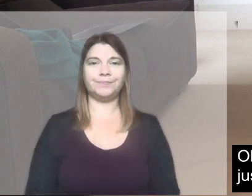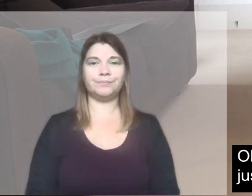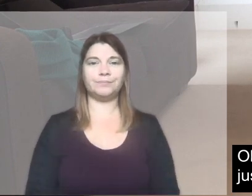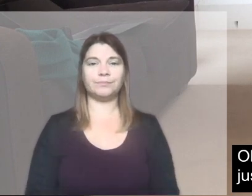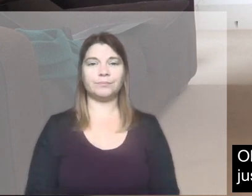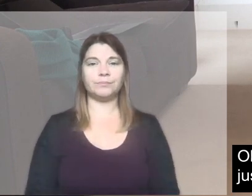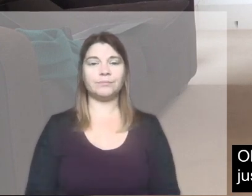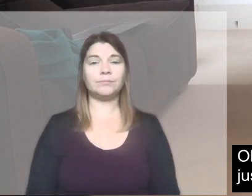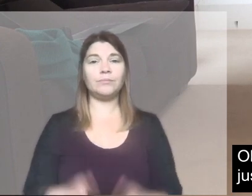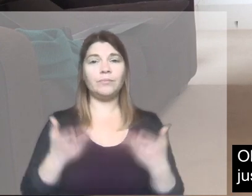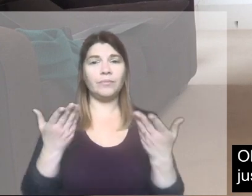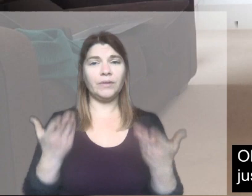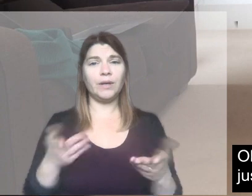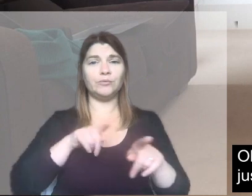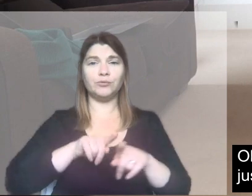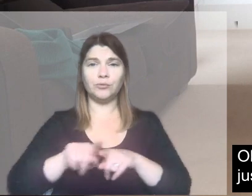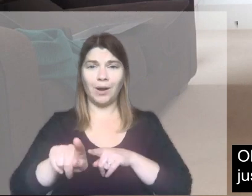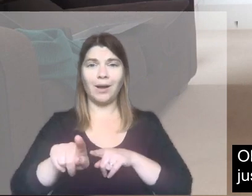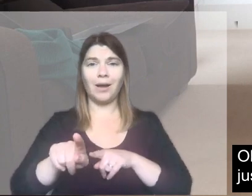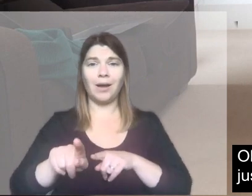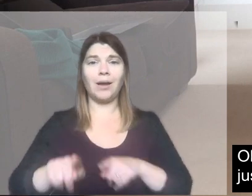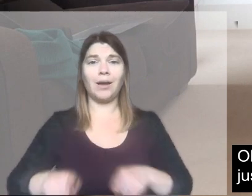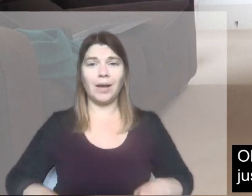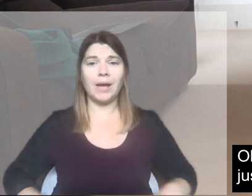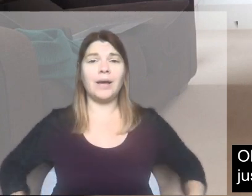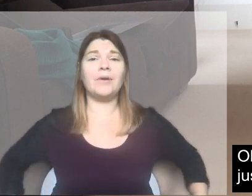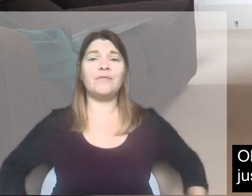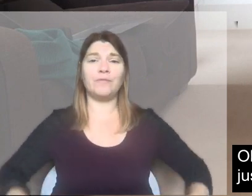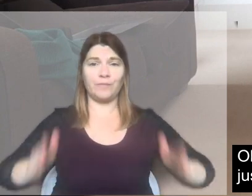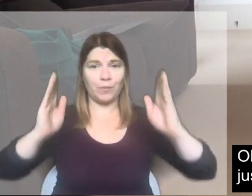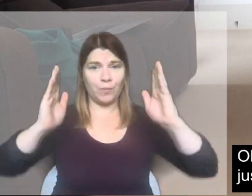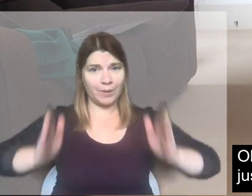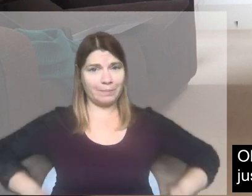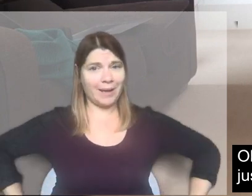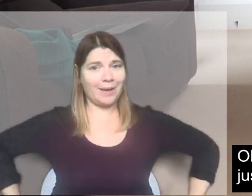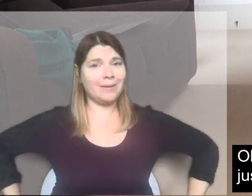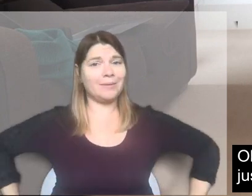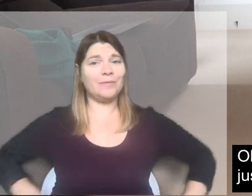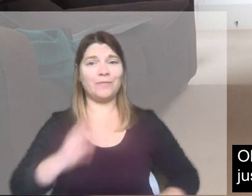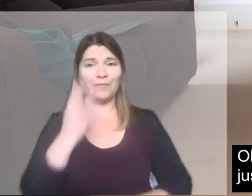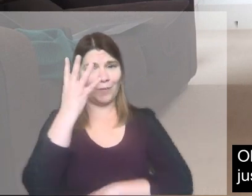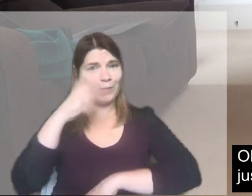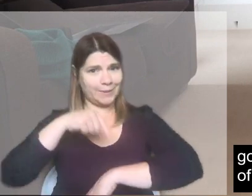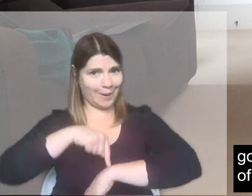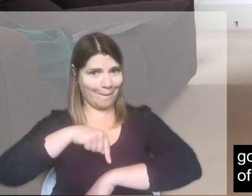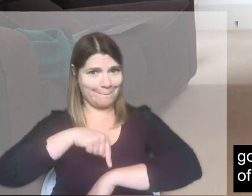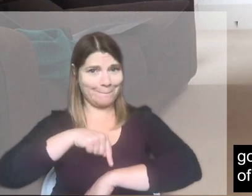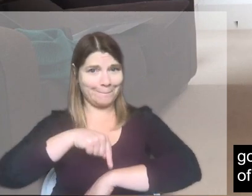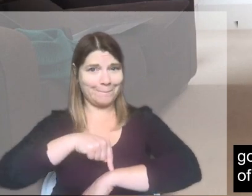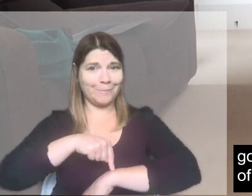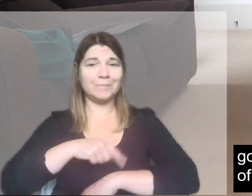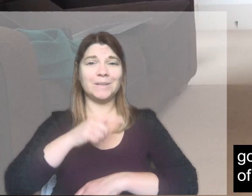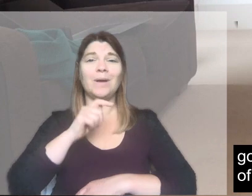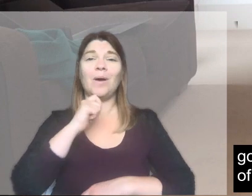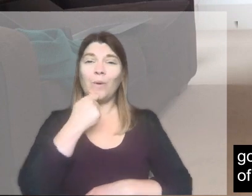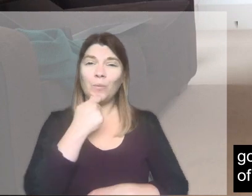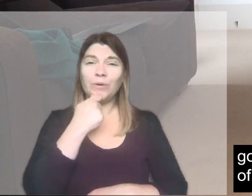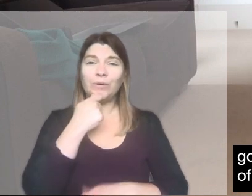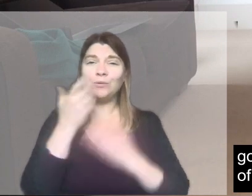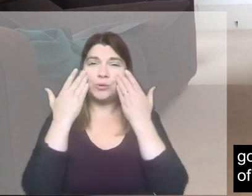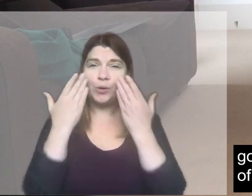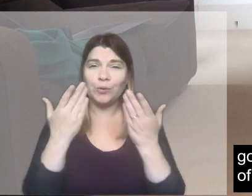rest. Lovely. So let's try doing just four of those straight away. Now I'm going to go through a few